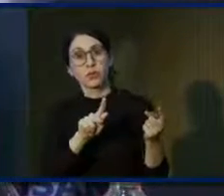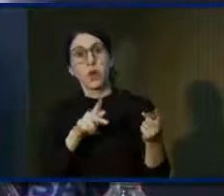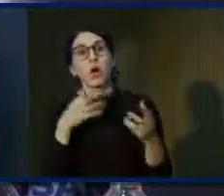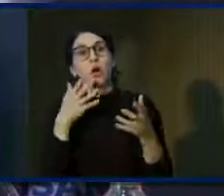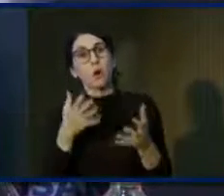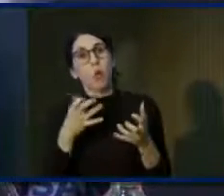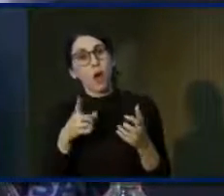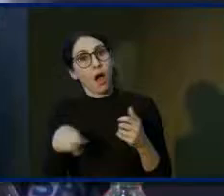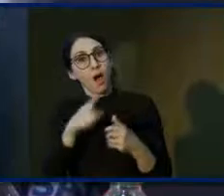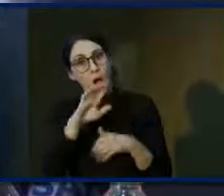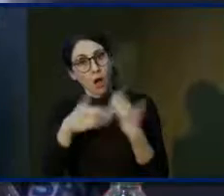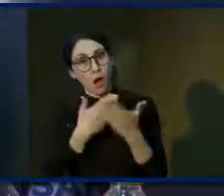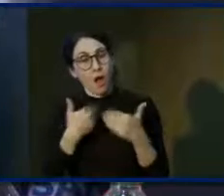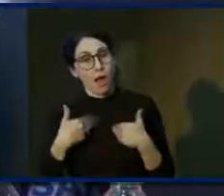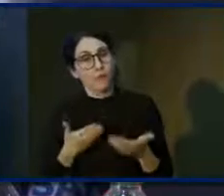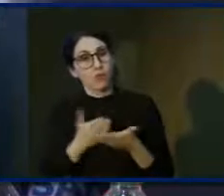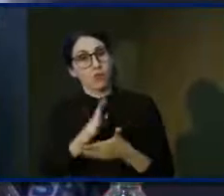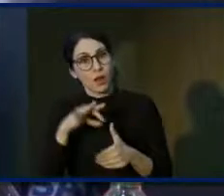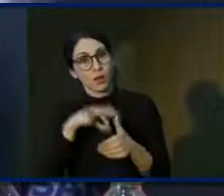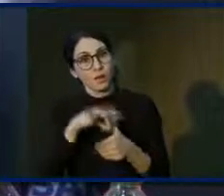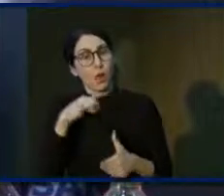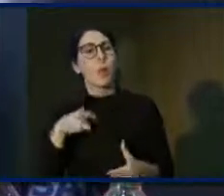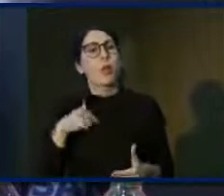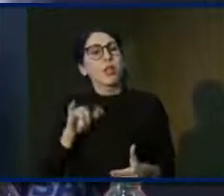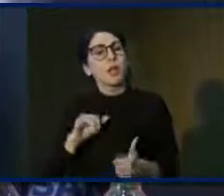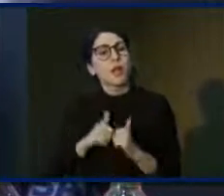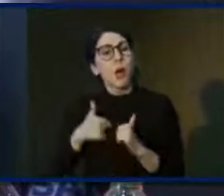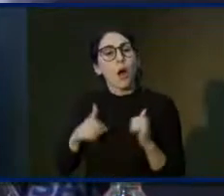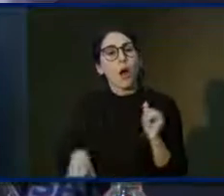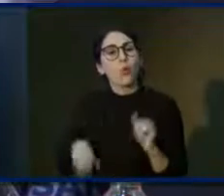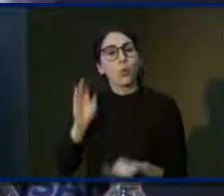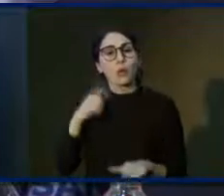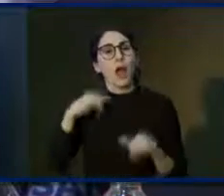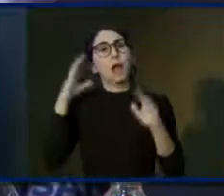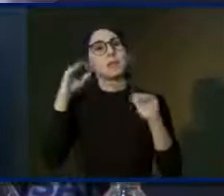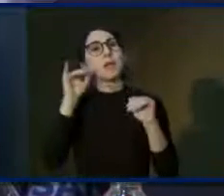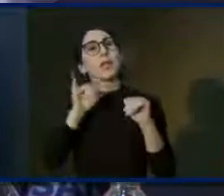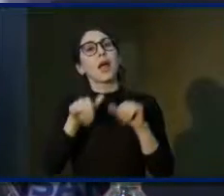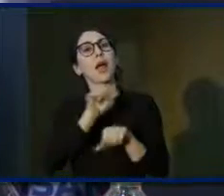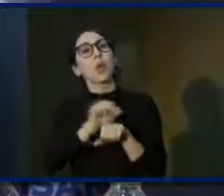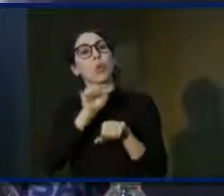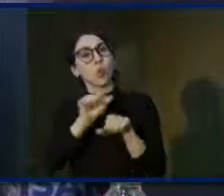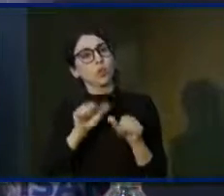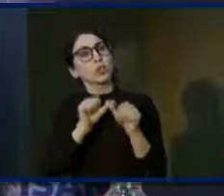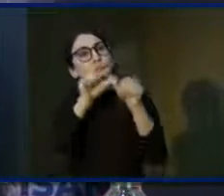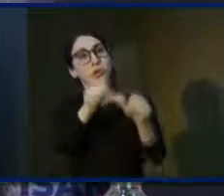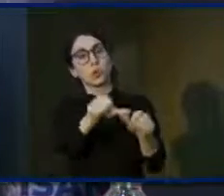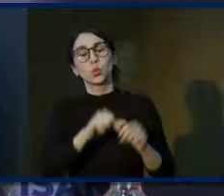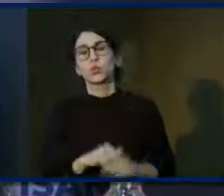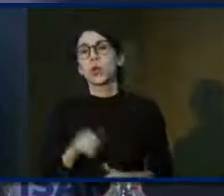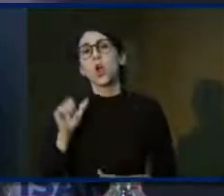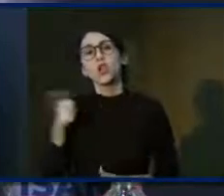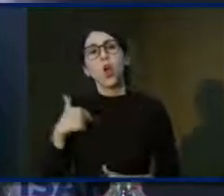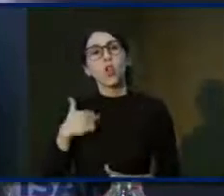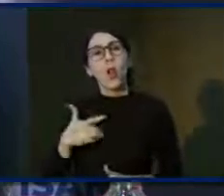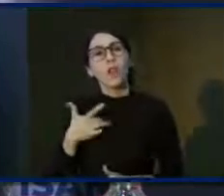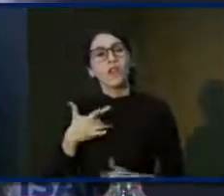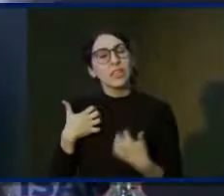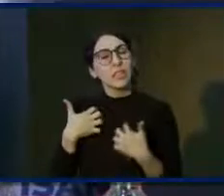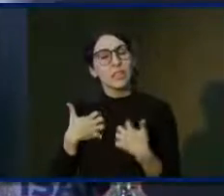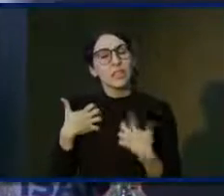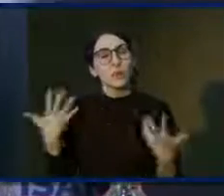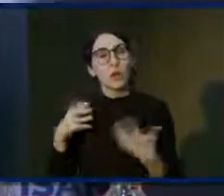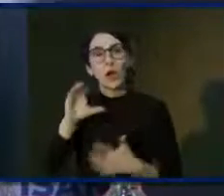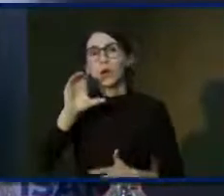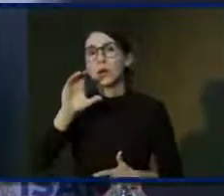with that. And I expect those sort of things to continue. Another thing that is bothering me is that civics is